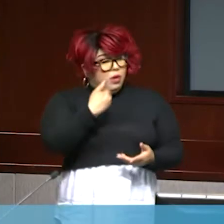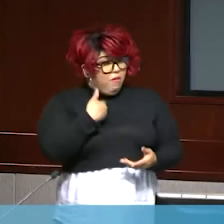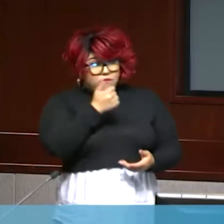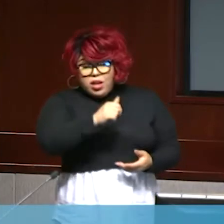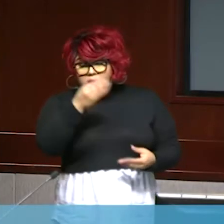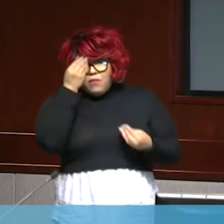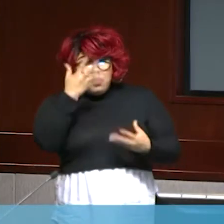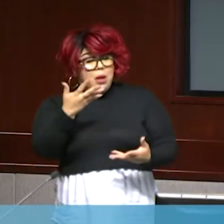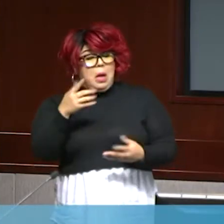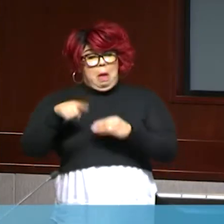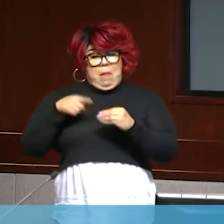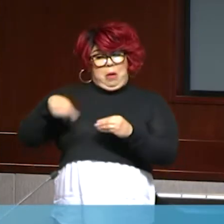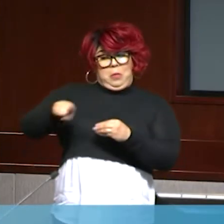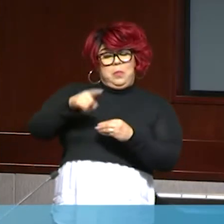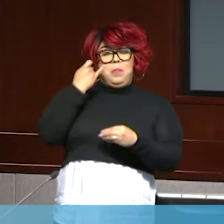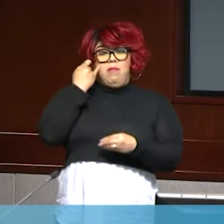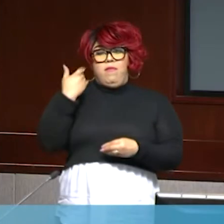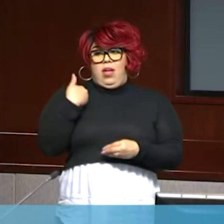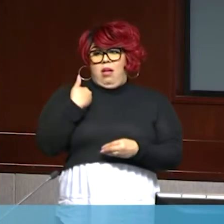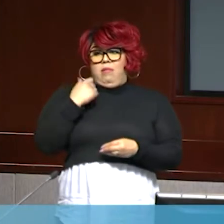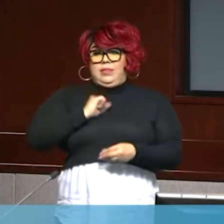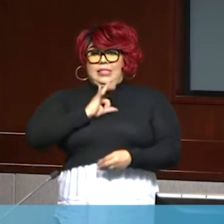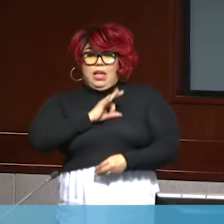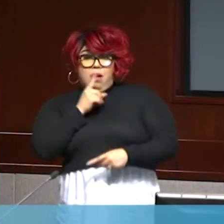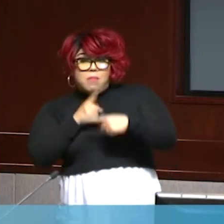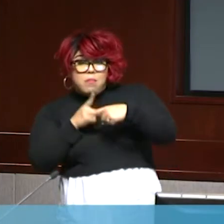or anyone else test positive there?